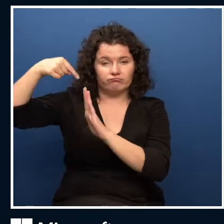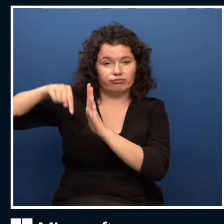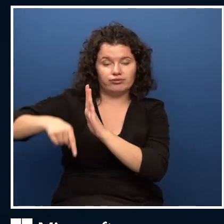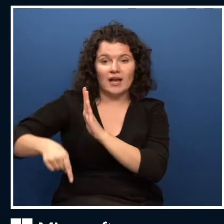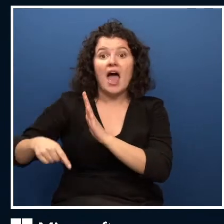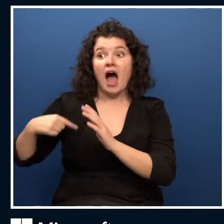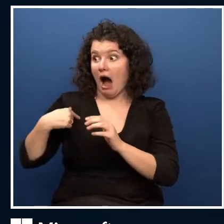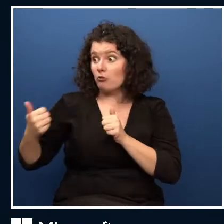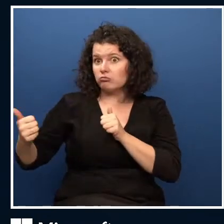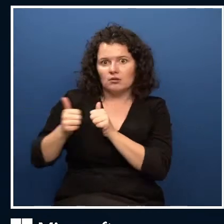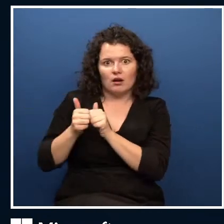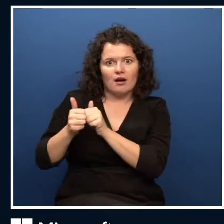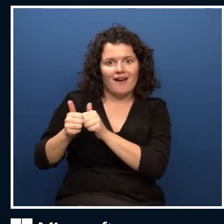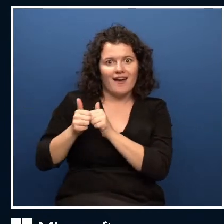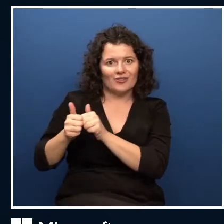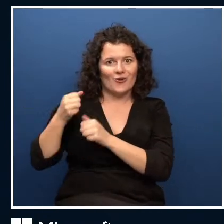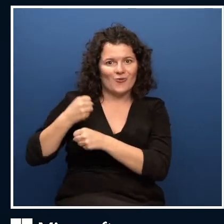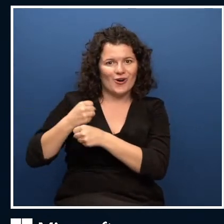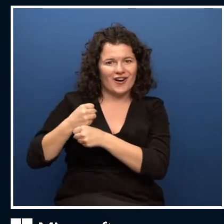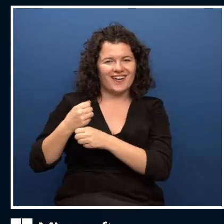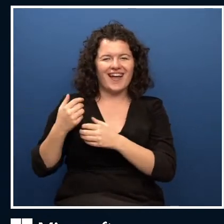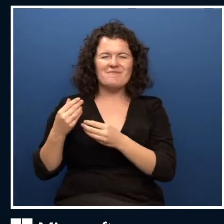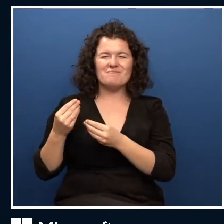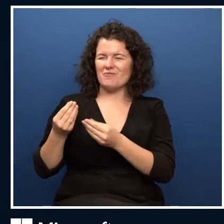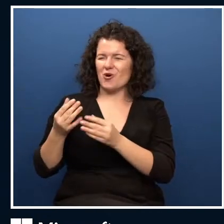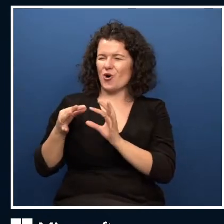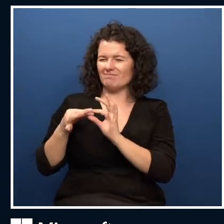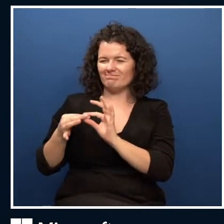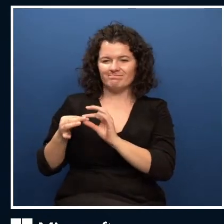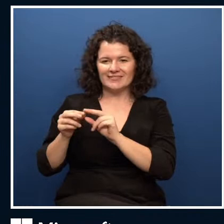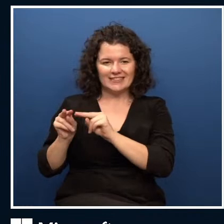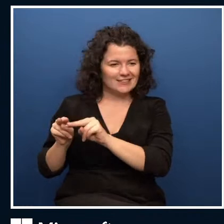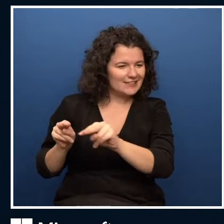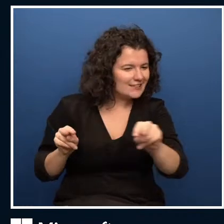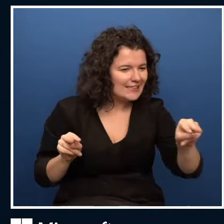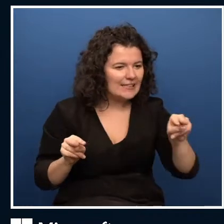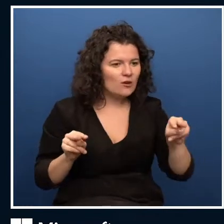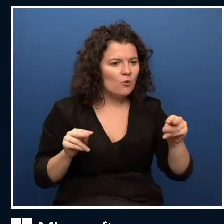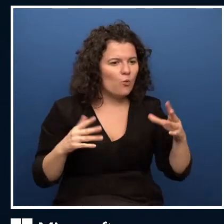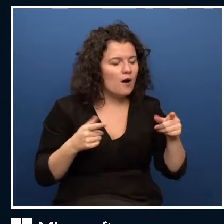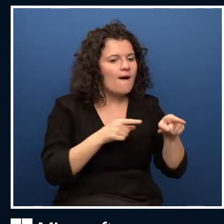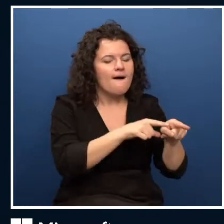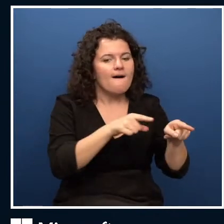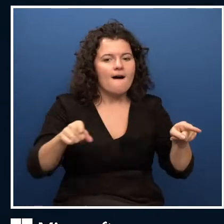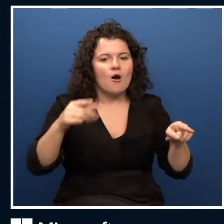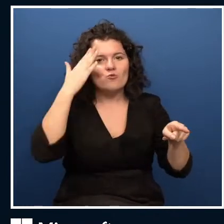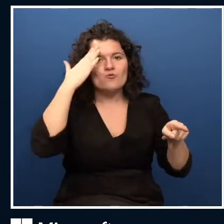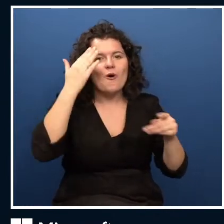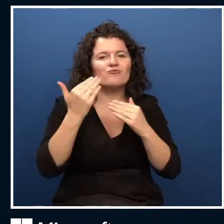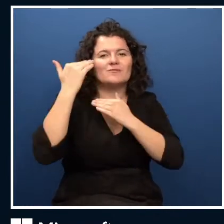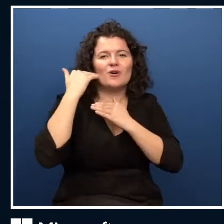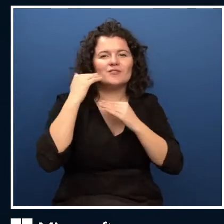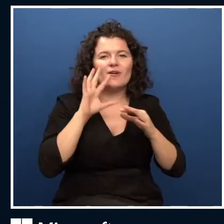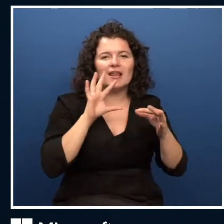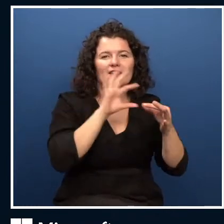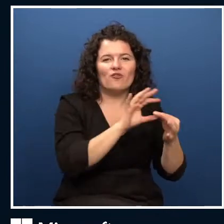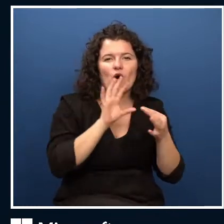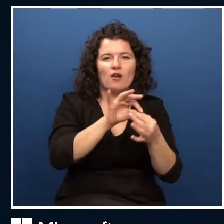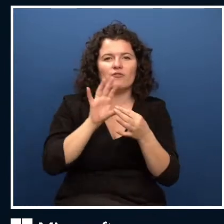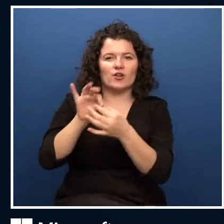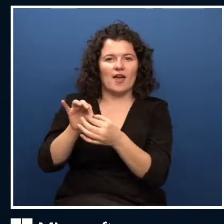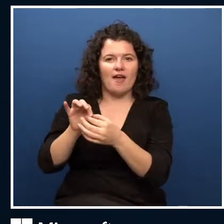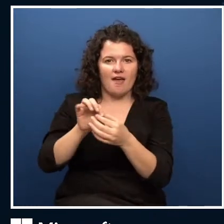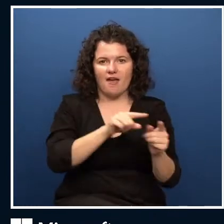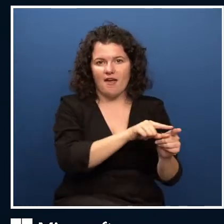of a hands-on work at maybe this smaller role. And I think one thing that was super interesting is they were creating their model from